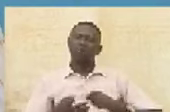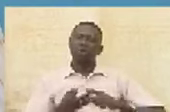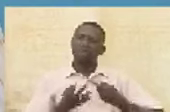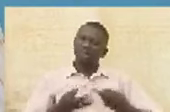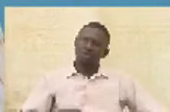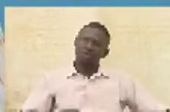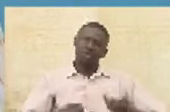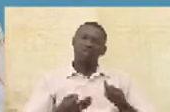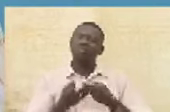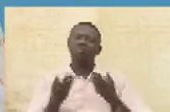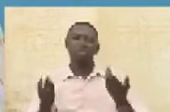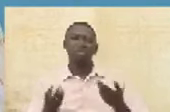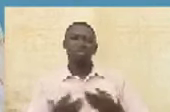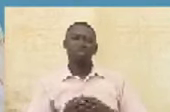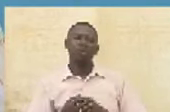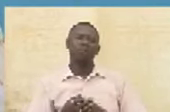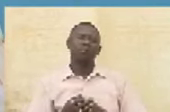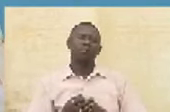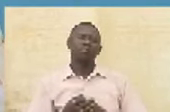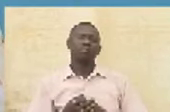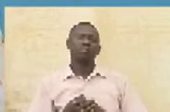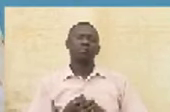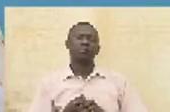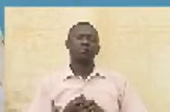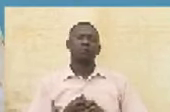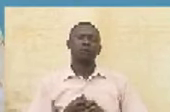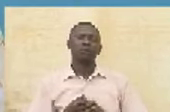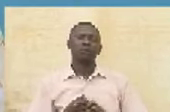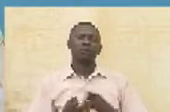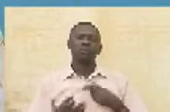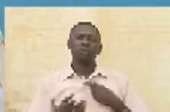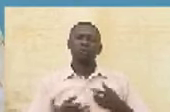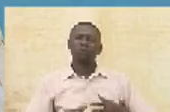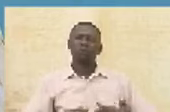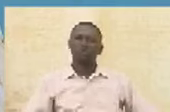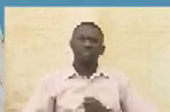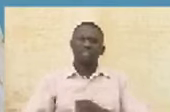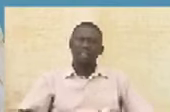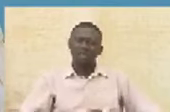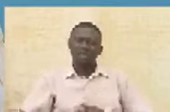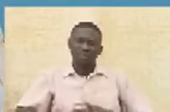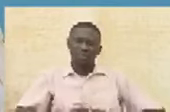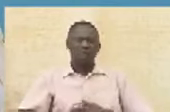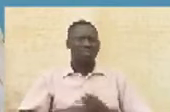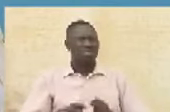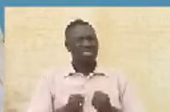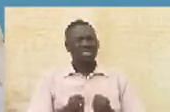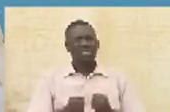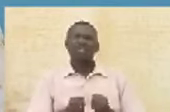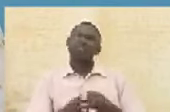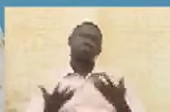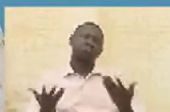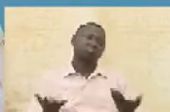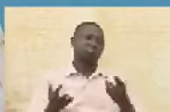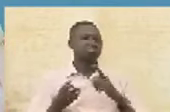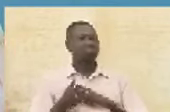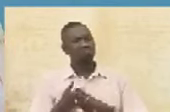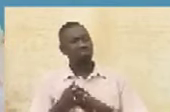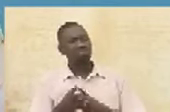Some people, in fact, developed ulcer from there. Some people were suffering from